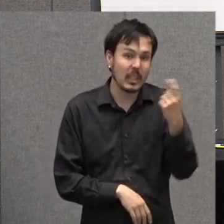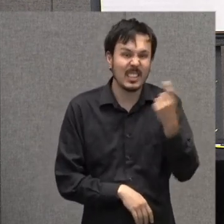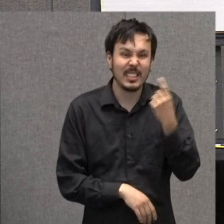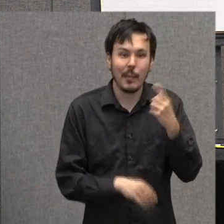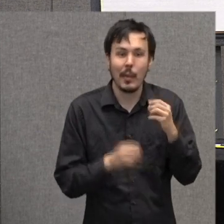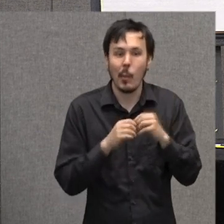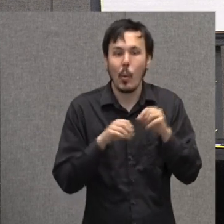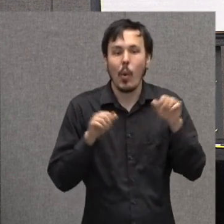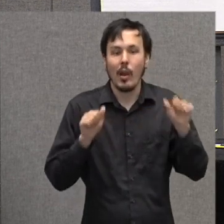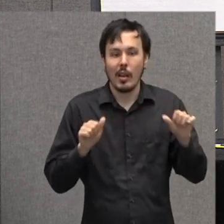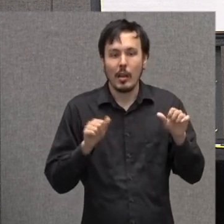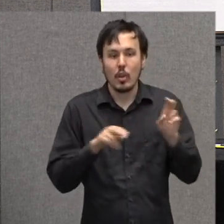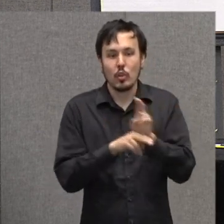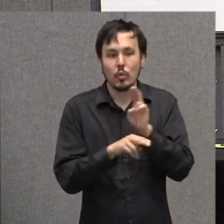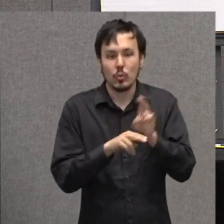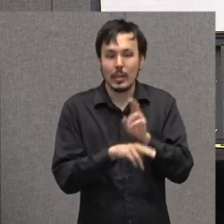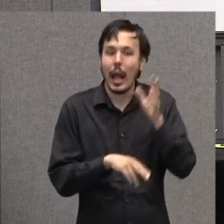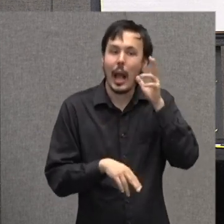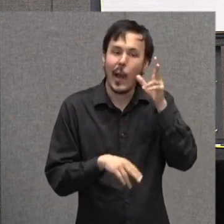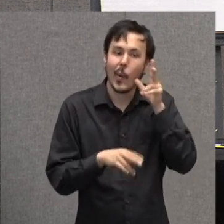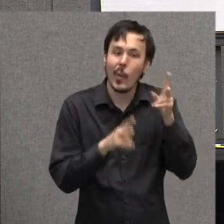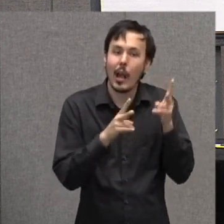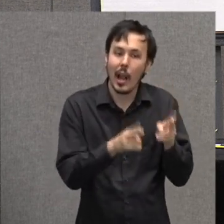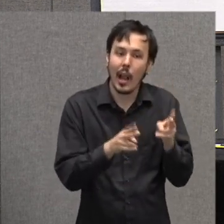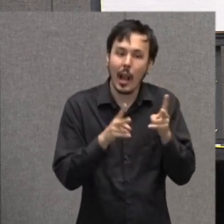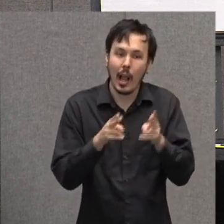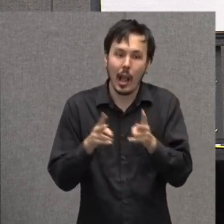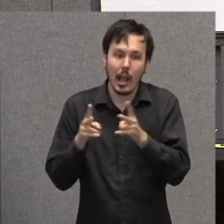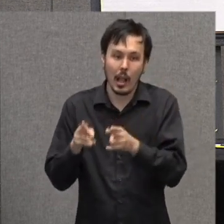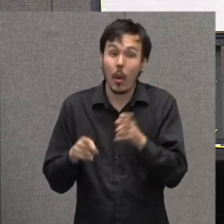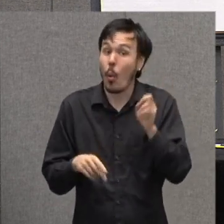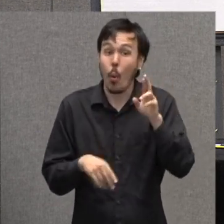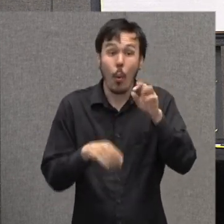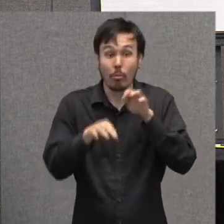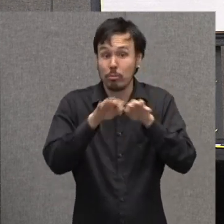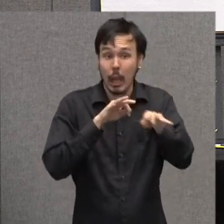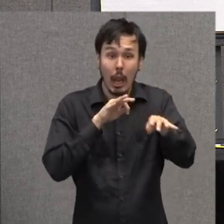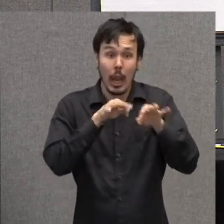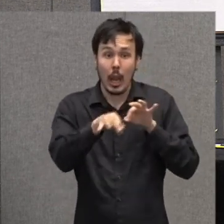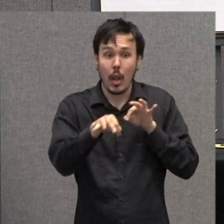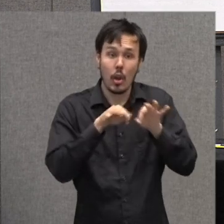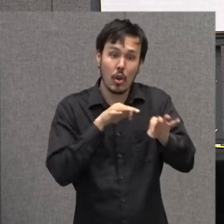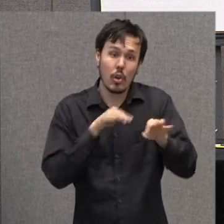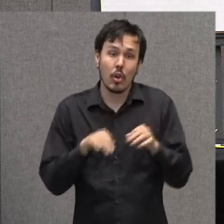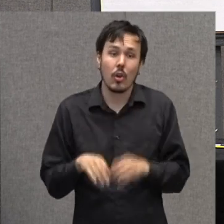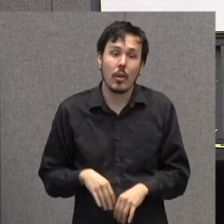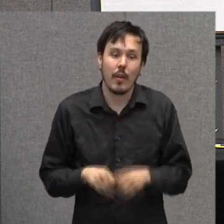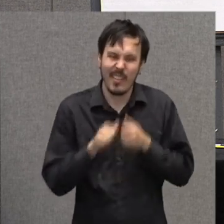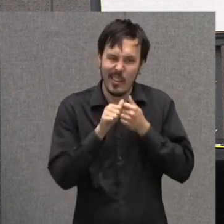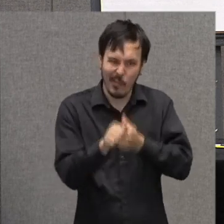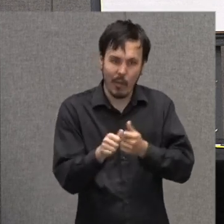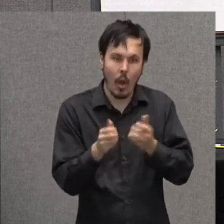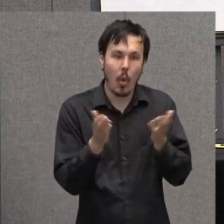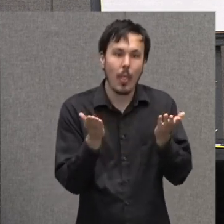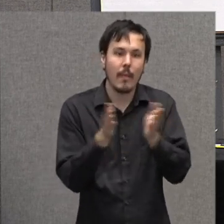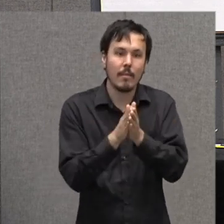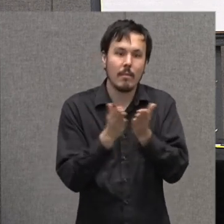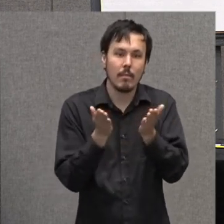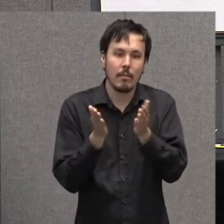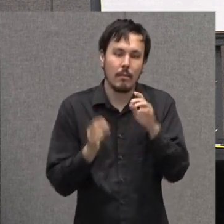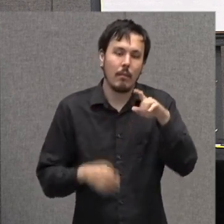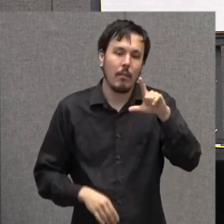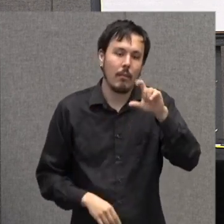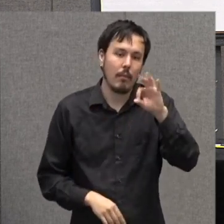usable, I'm going to cut or tear right along these fold lines.